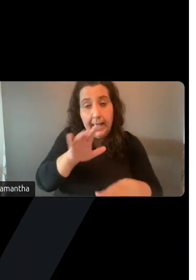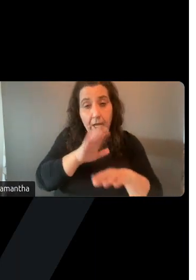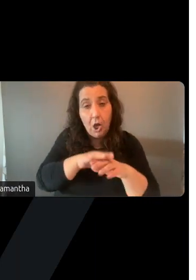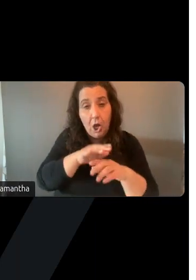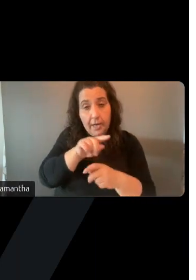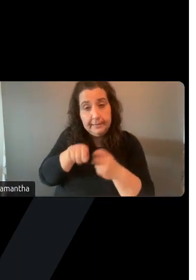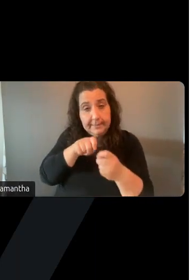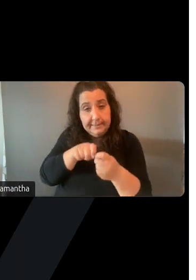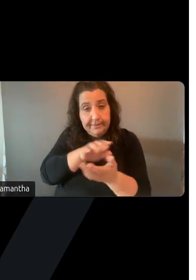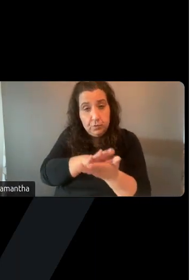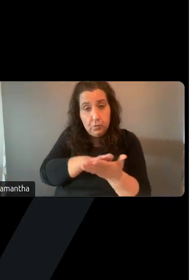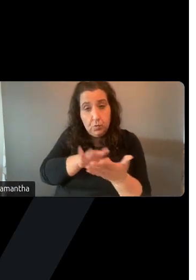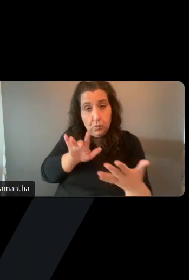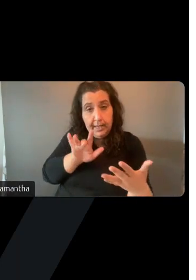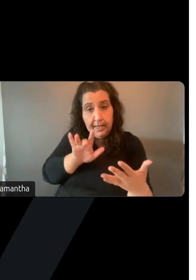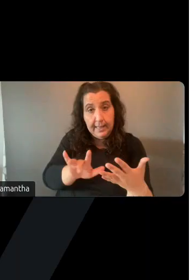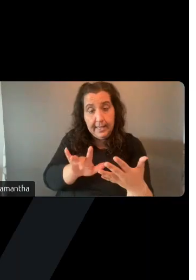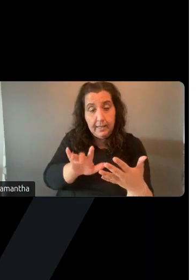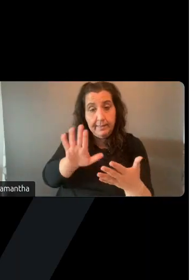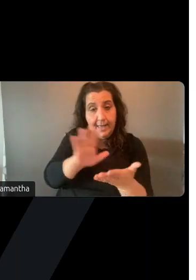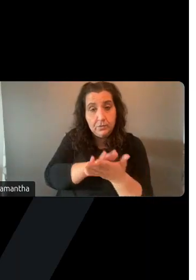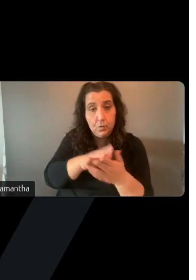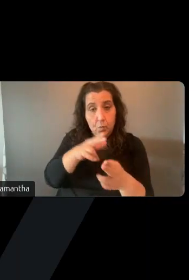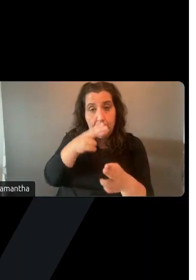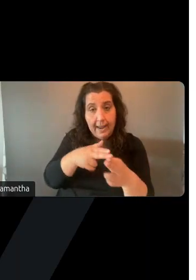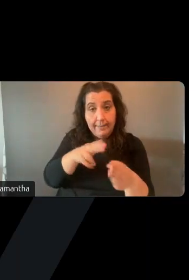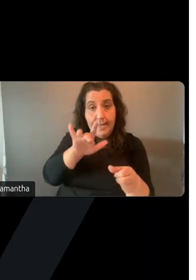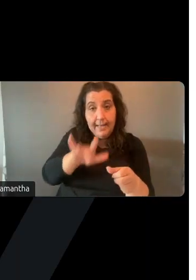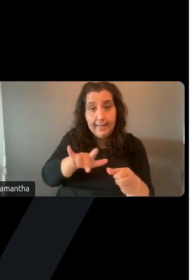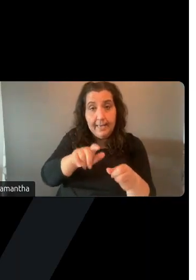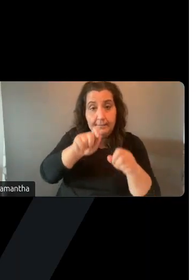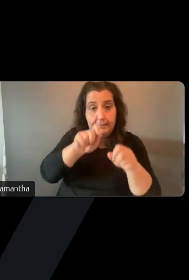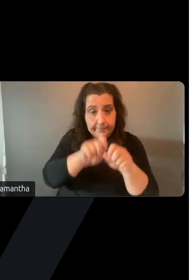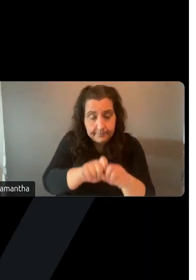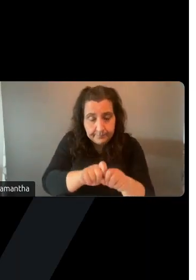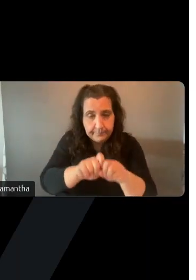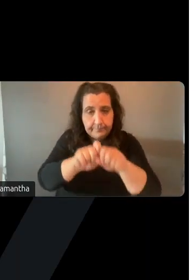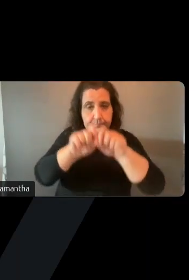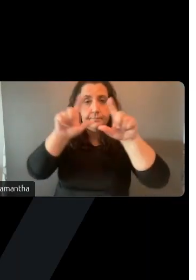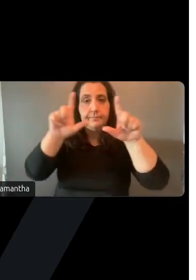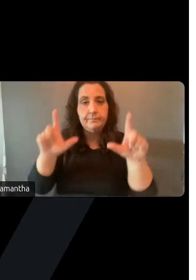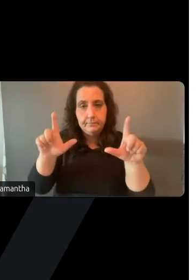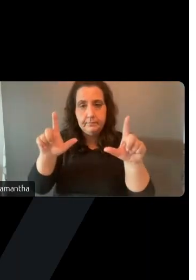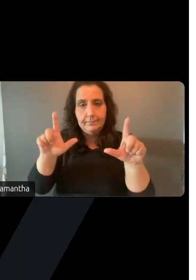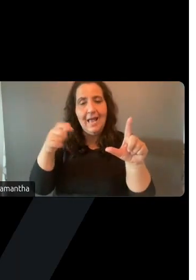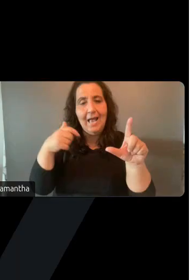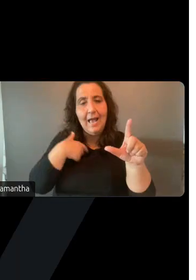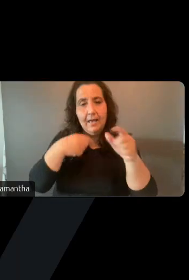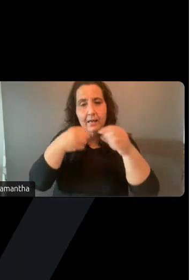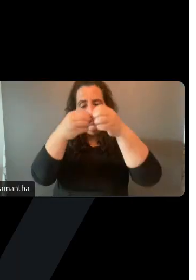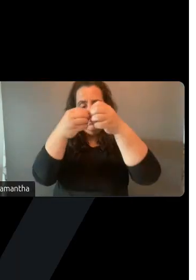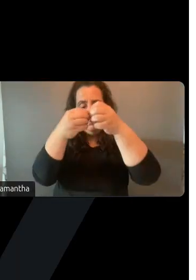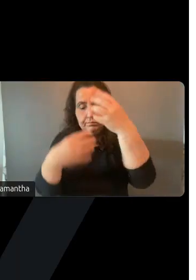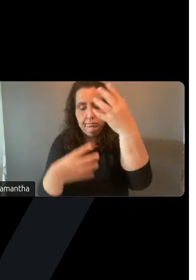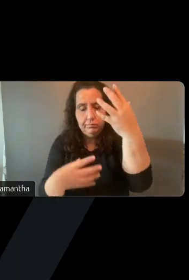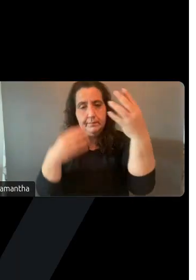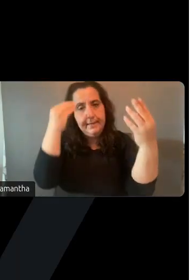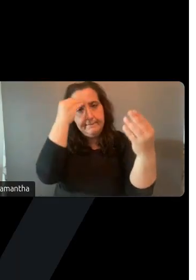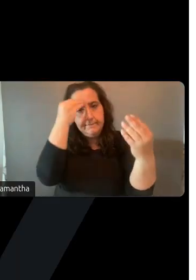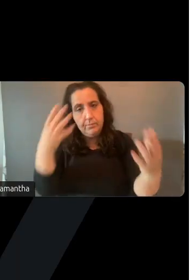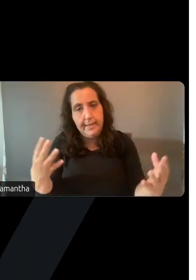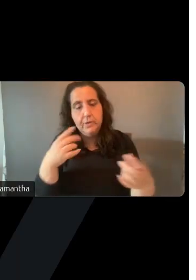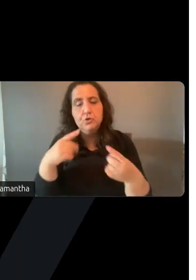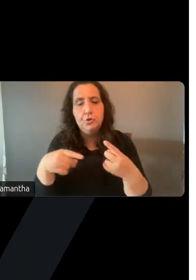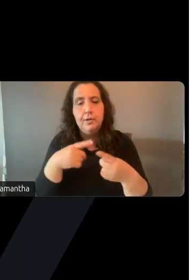Clicking on an individual school, a school's name, will take you to a page that contains a wealth of information